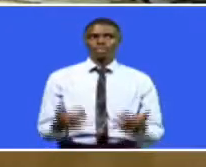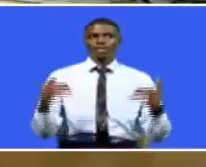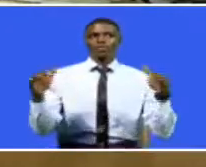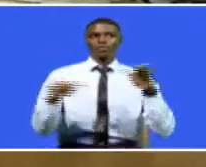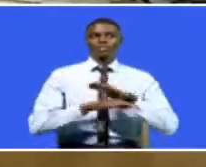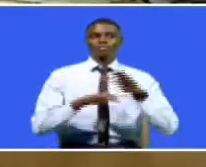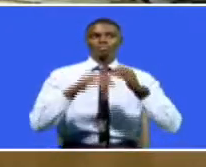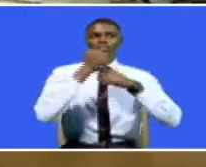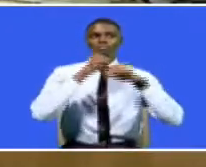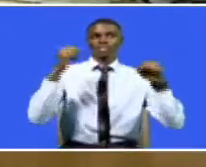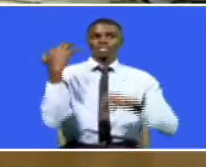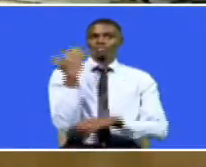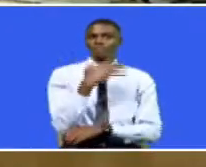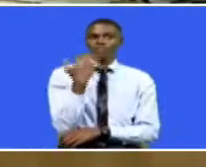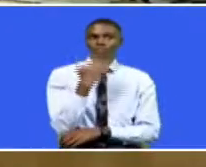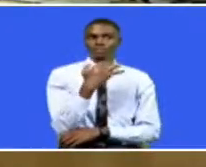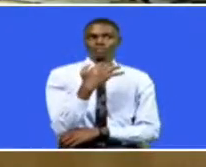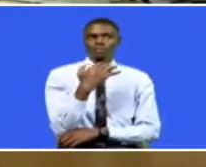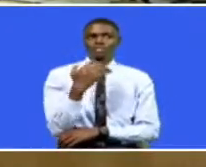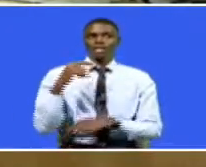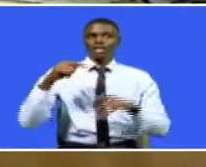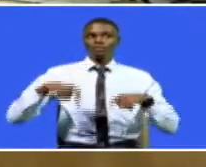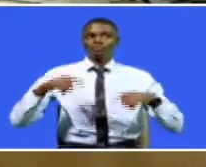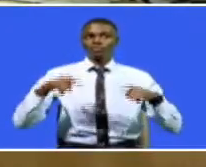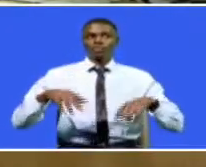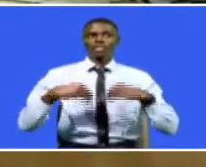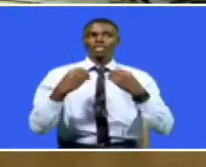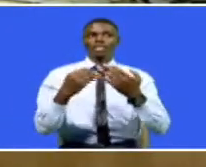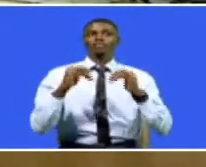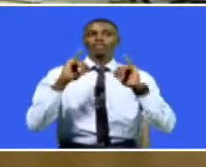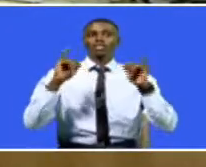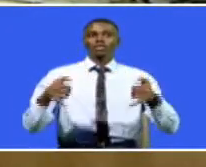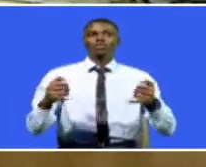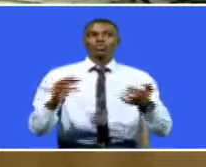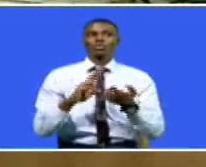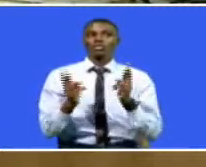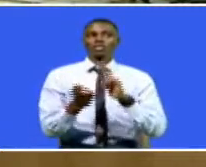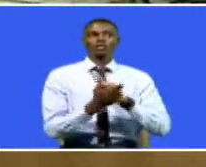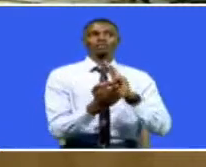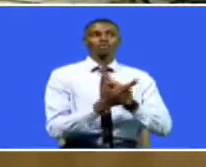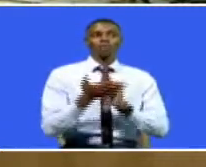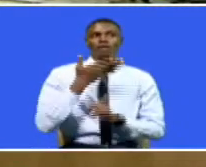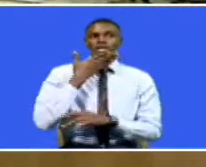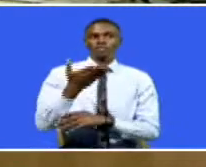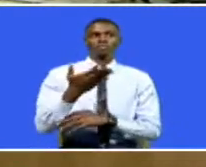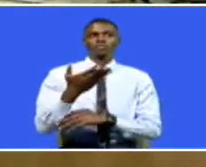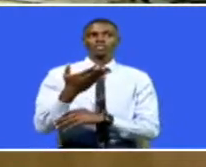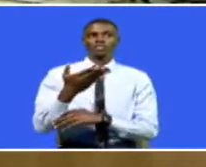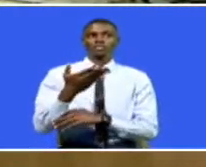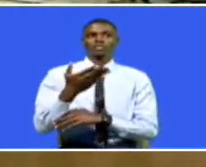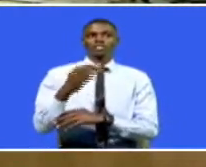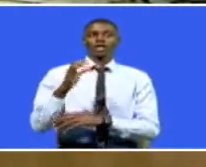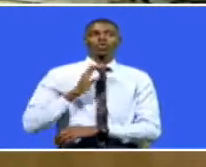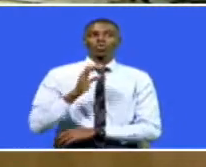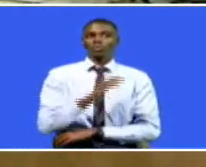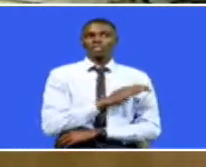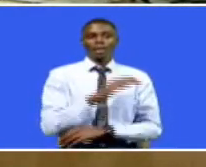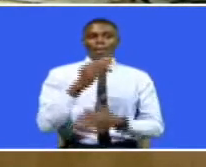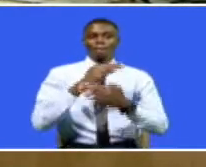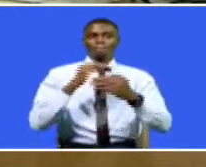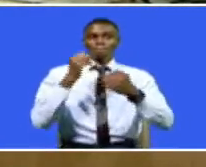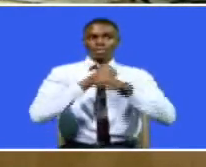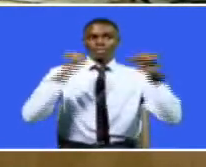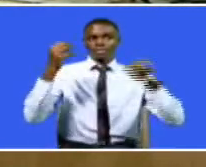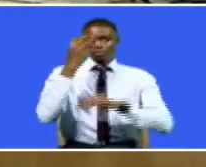Deputy President Rigathi Gachagua has today commissioned the newly formed National Drought Response Steering Committee. President William